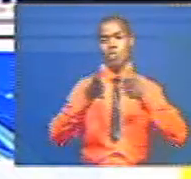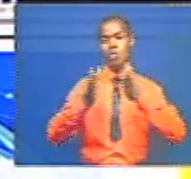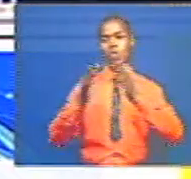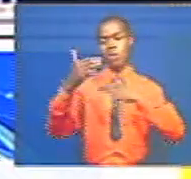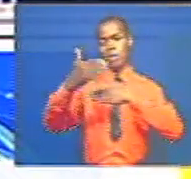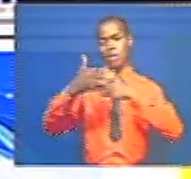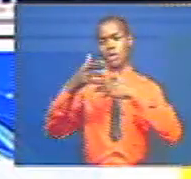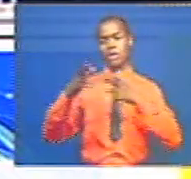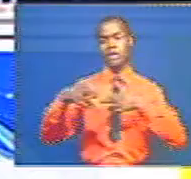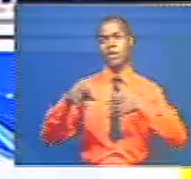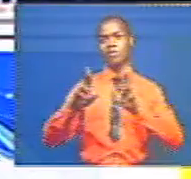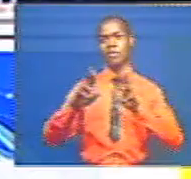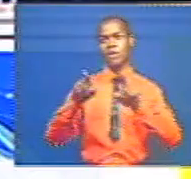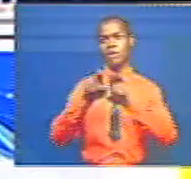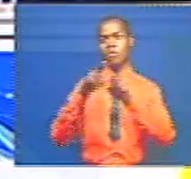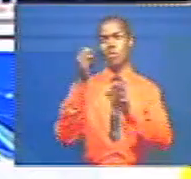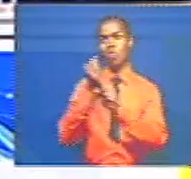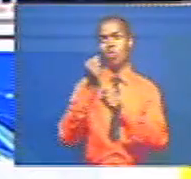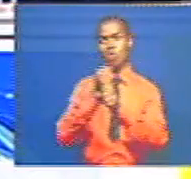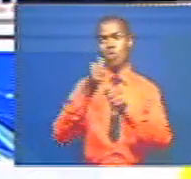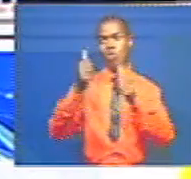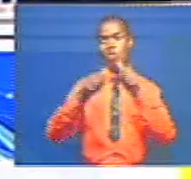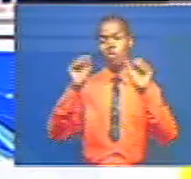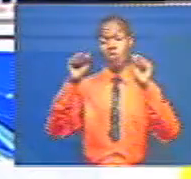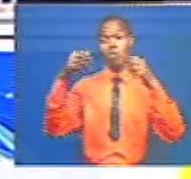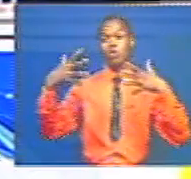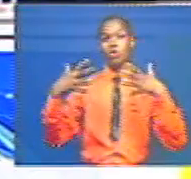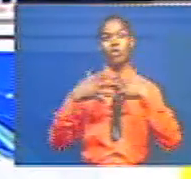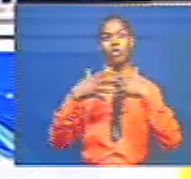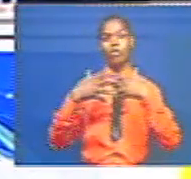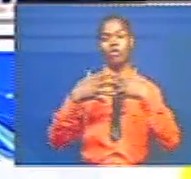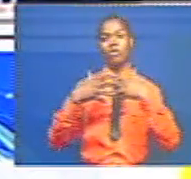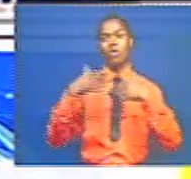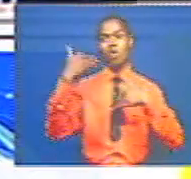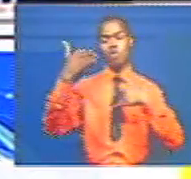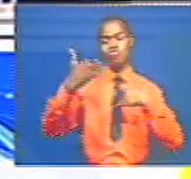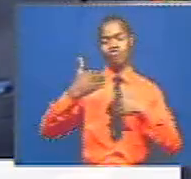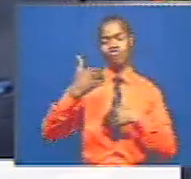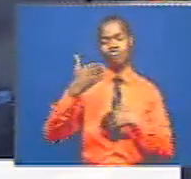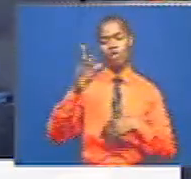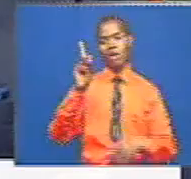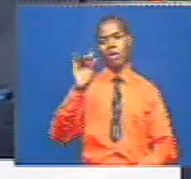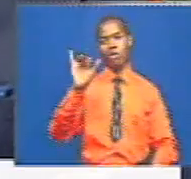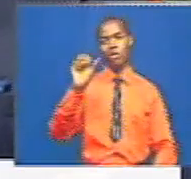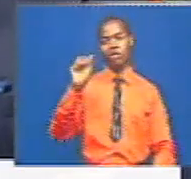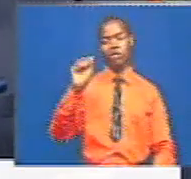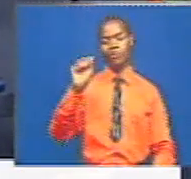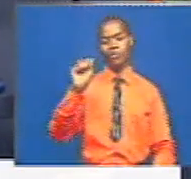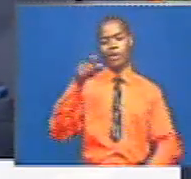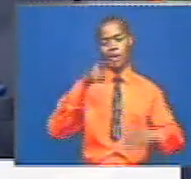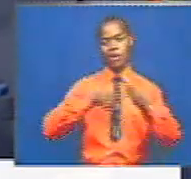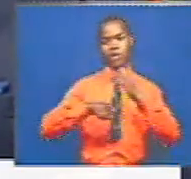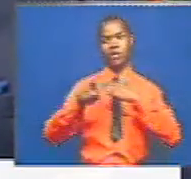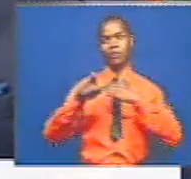rivers. And what they are doing, you'll be shocked to hear this. They are discharging waste, human